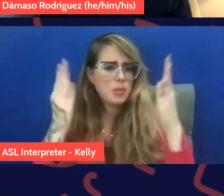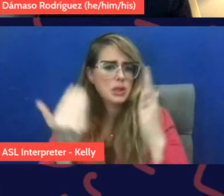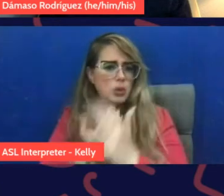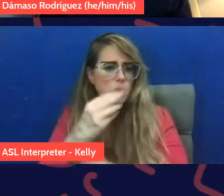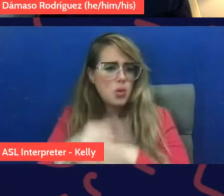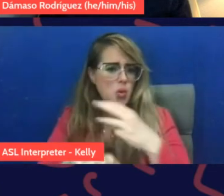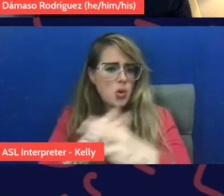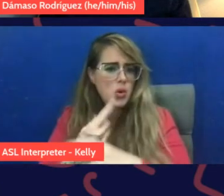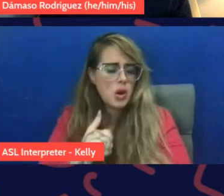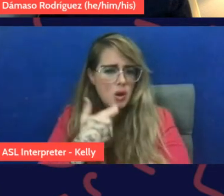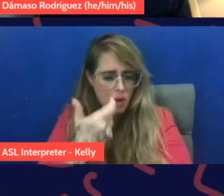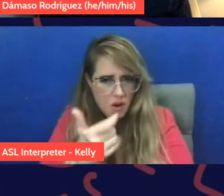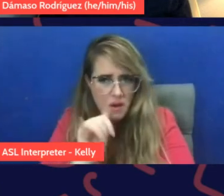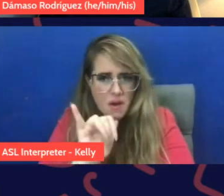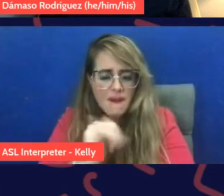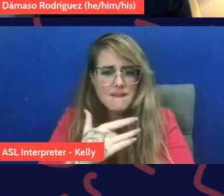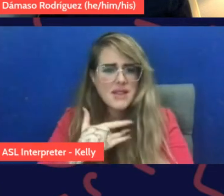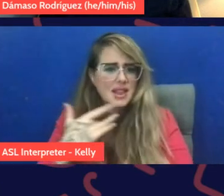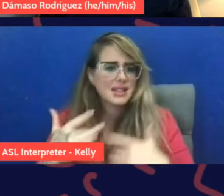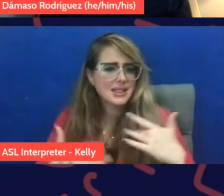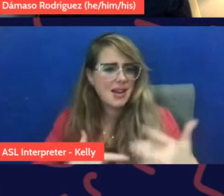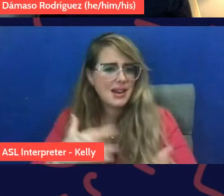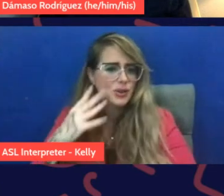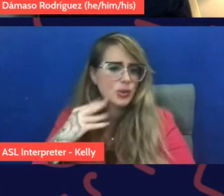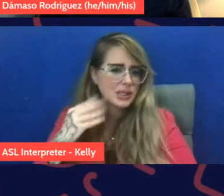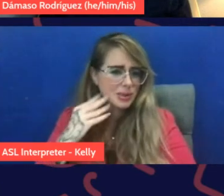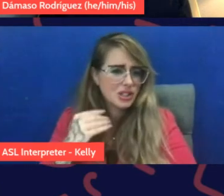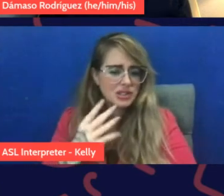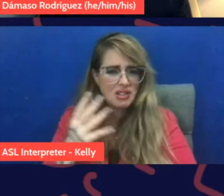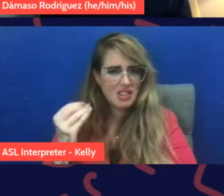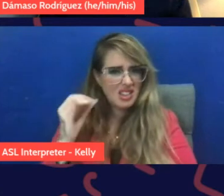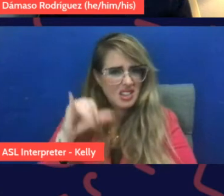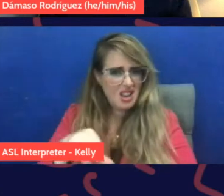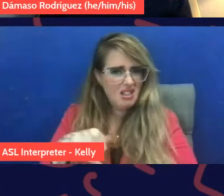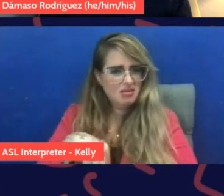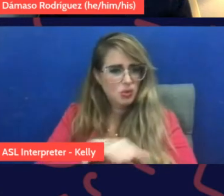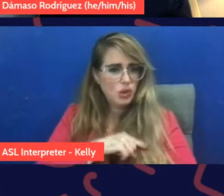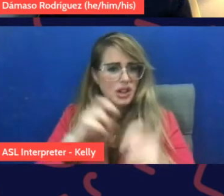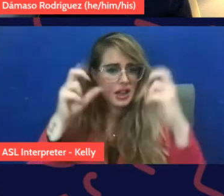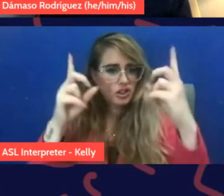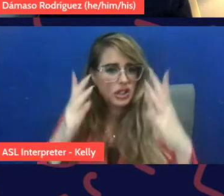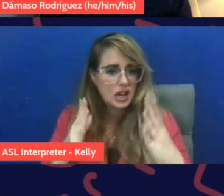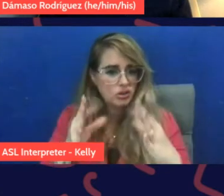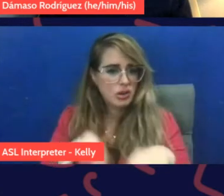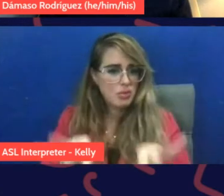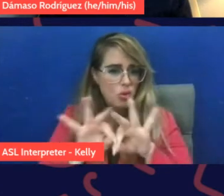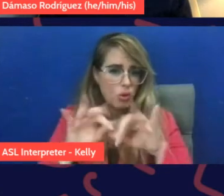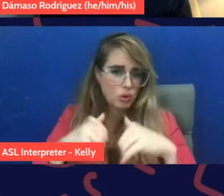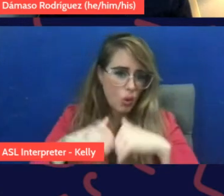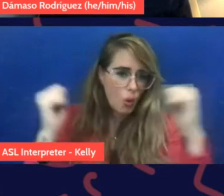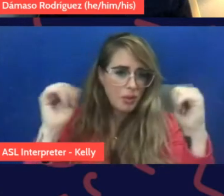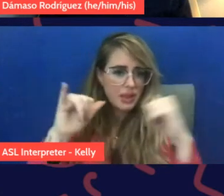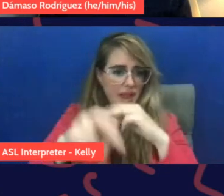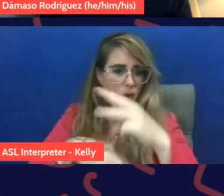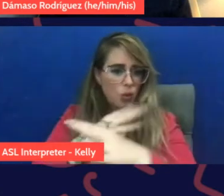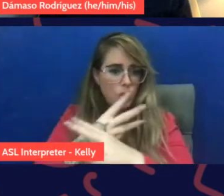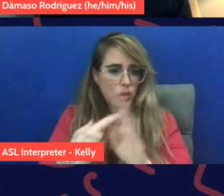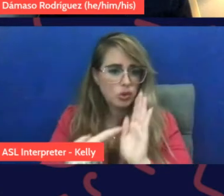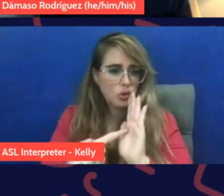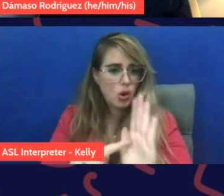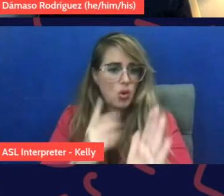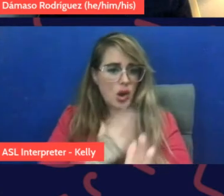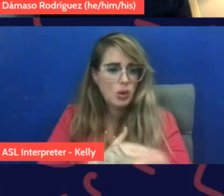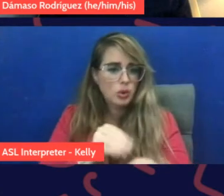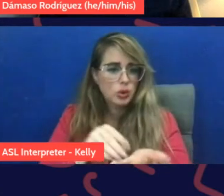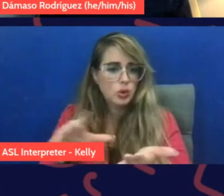so excited to be in. And I think that's what, especially as educators, that we need to open up that world to our